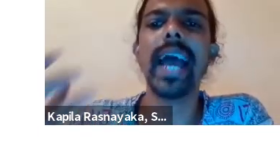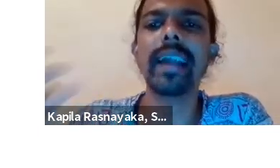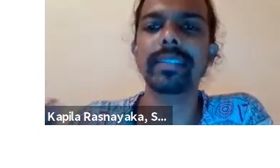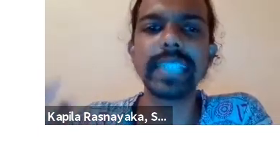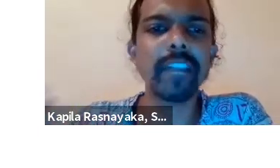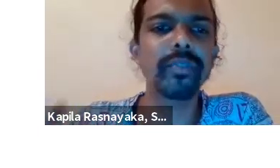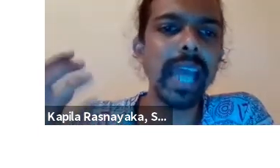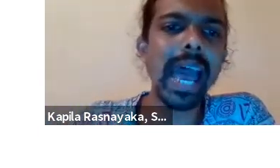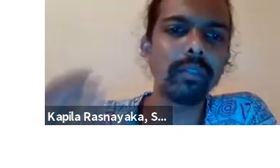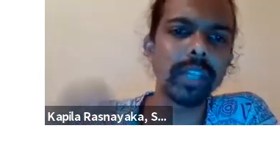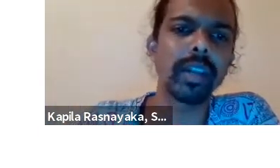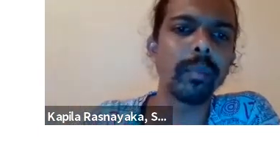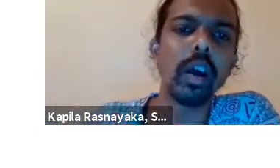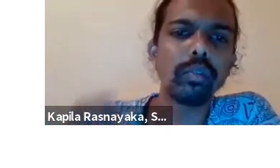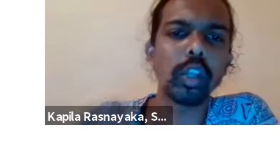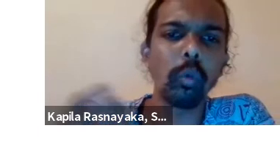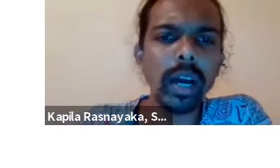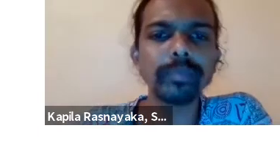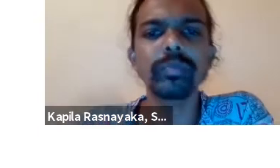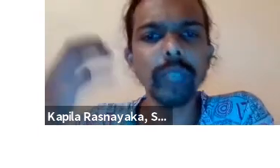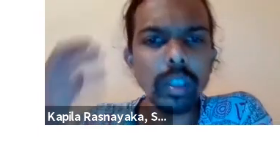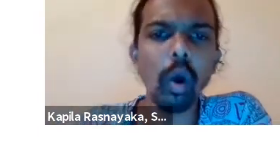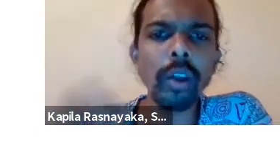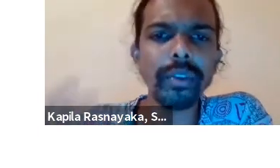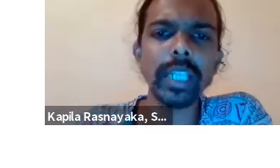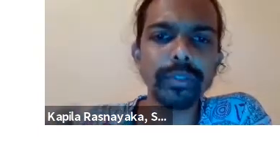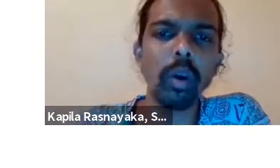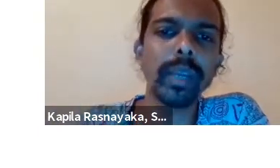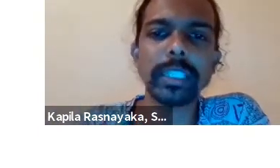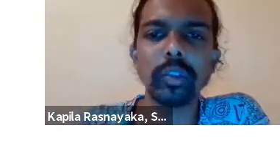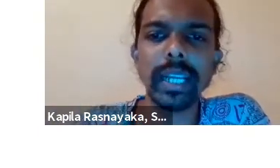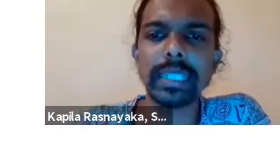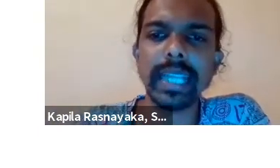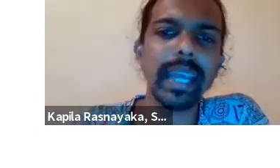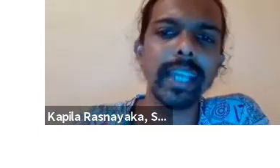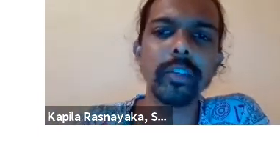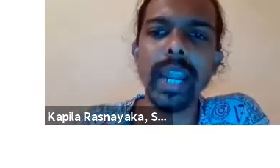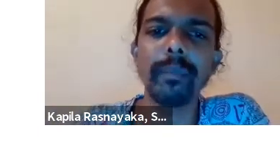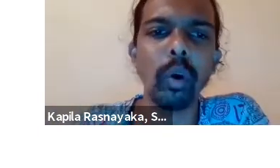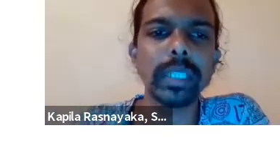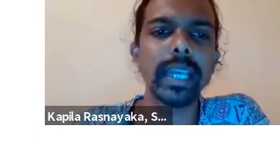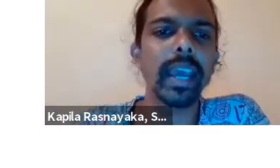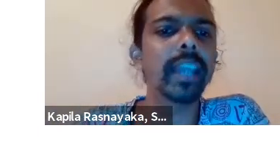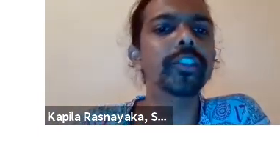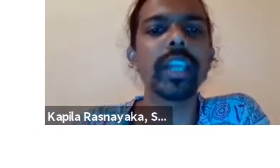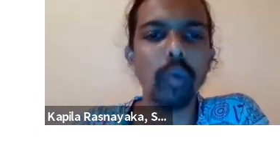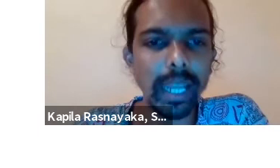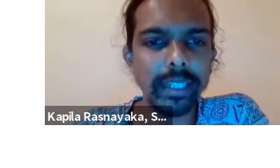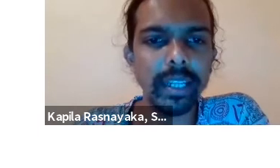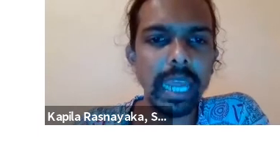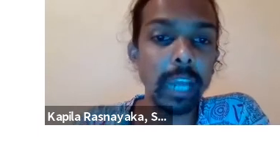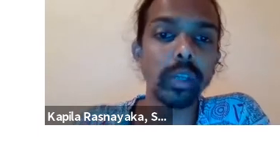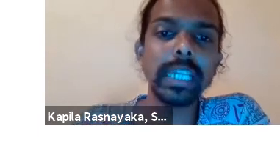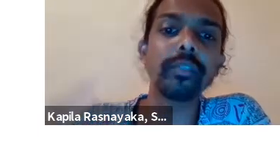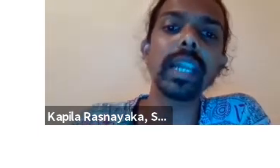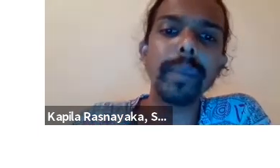principles and standards that we have developed for the work on transforming masculinities and engaging men and boys in gender